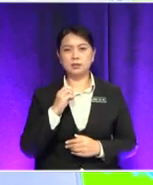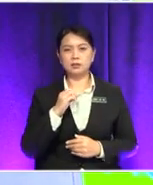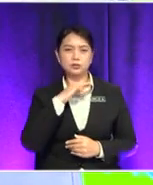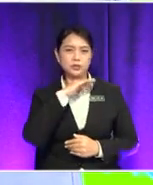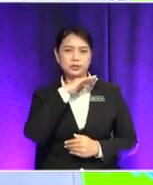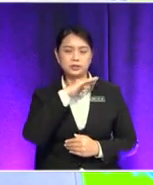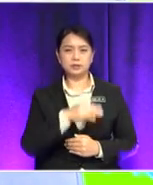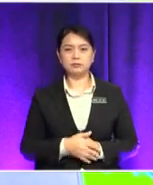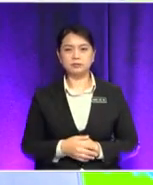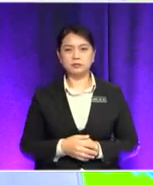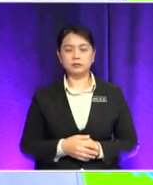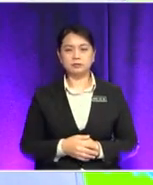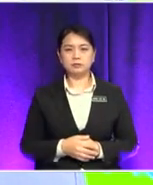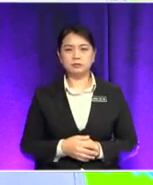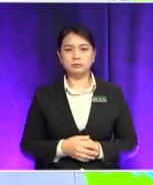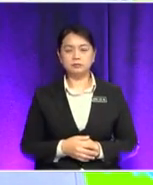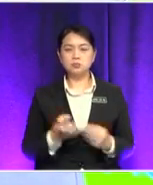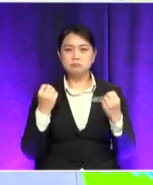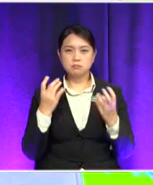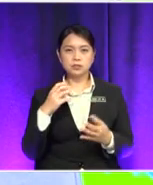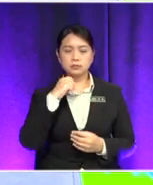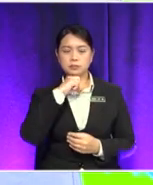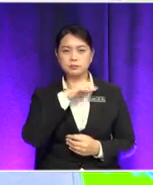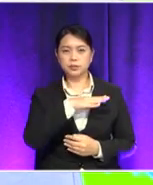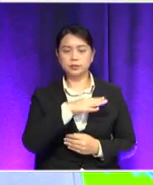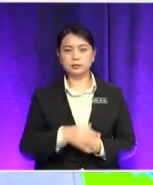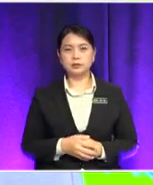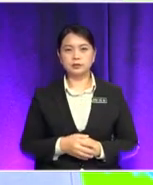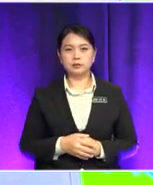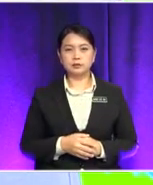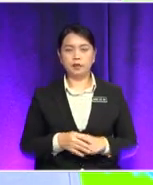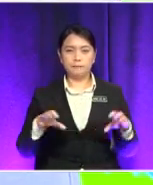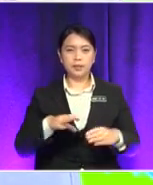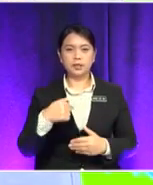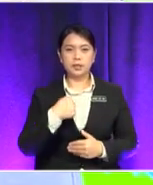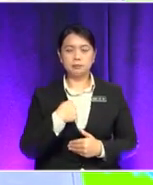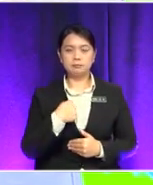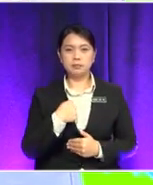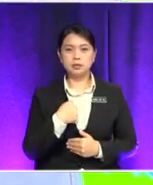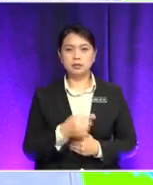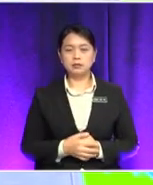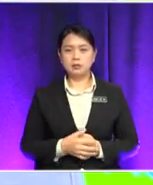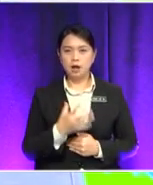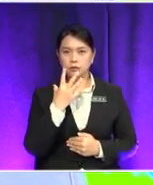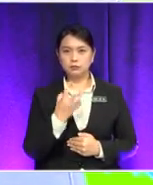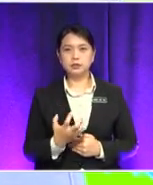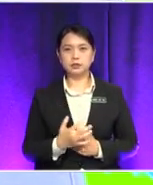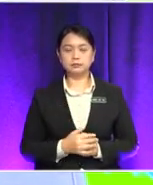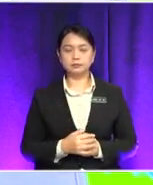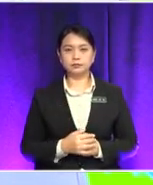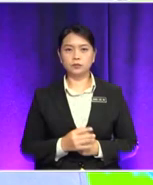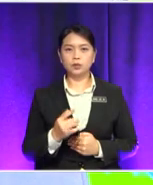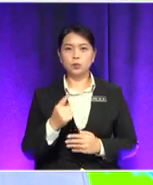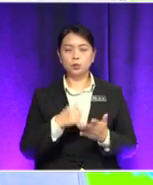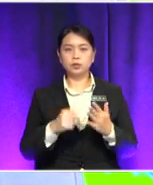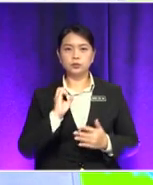smelly. There's so much rubbish here. Oh, this is really making me angry. So, what should we do? Yeah, I